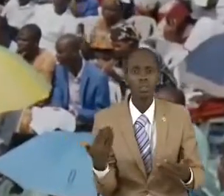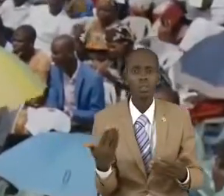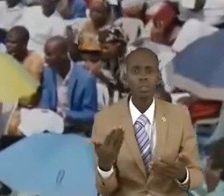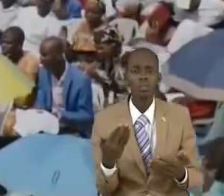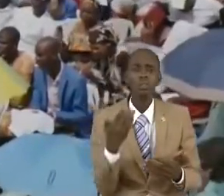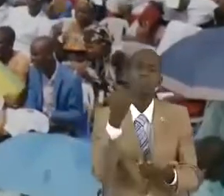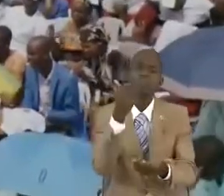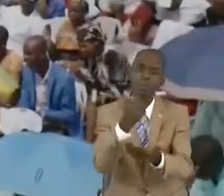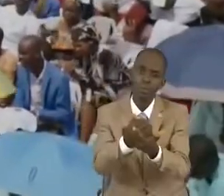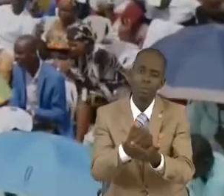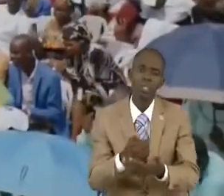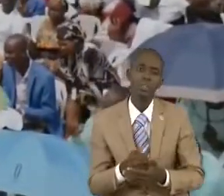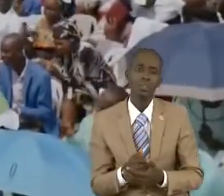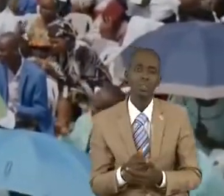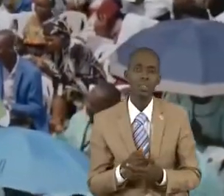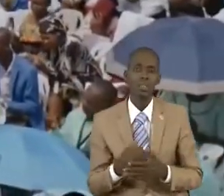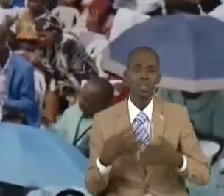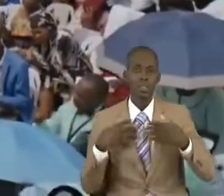Healing,